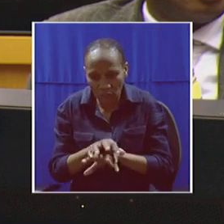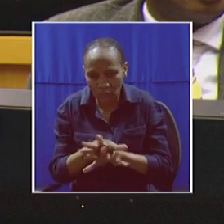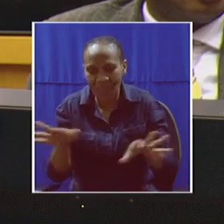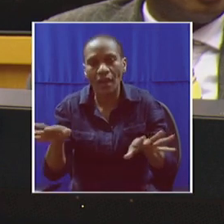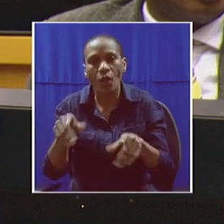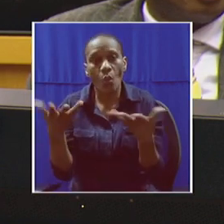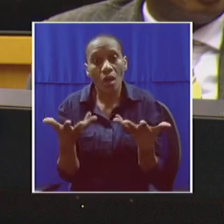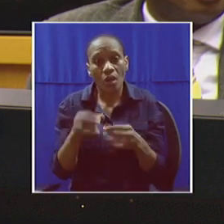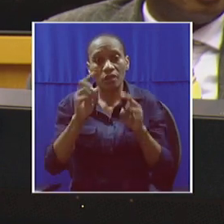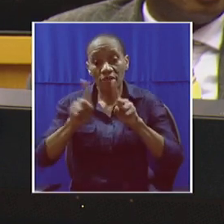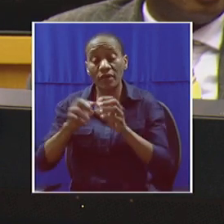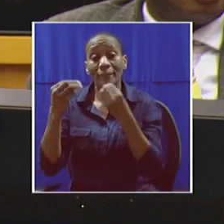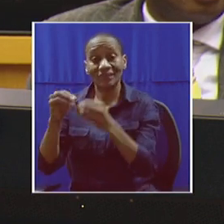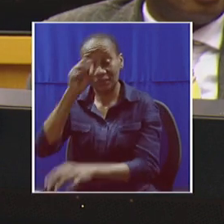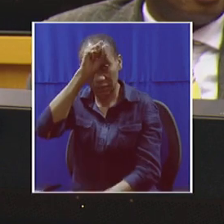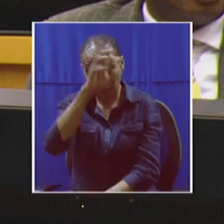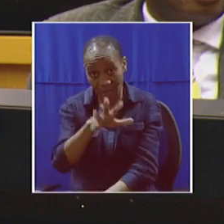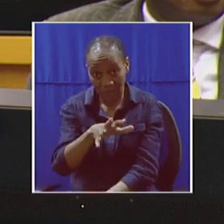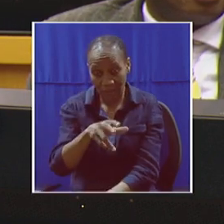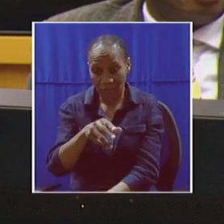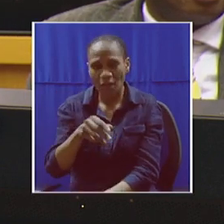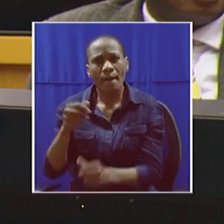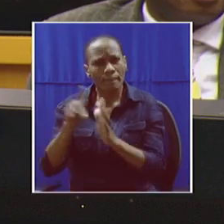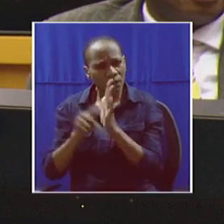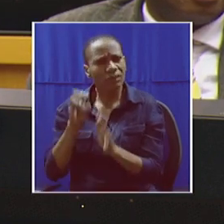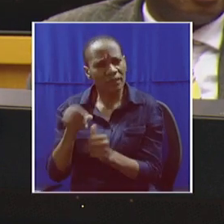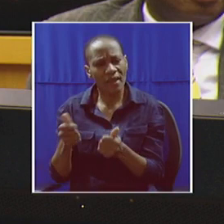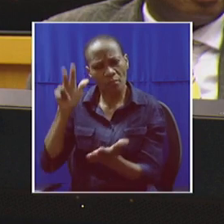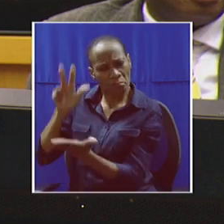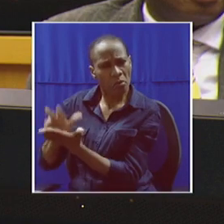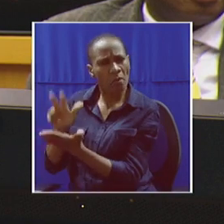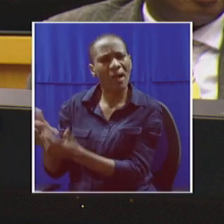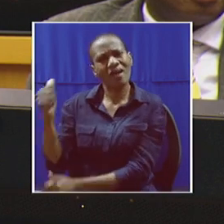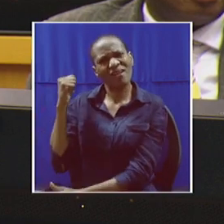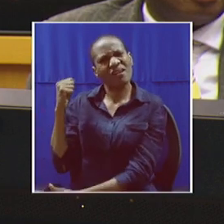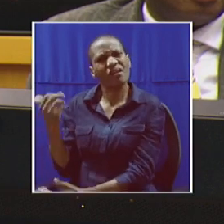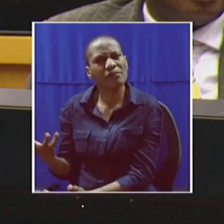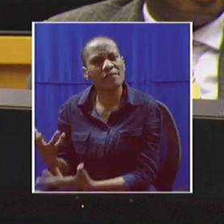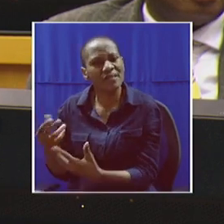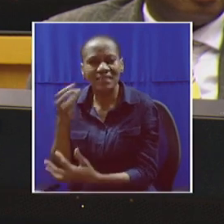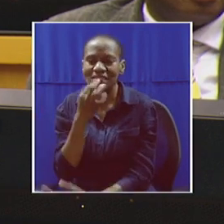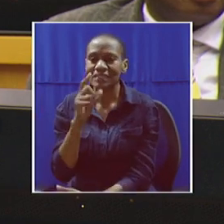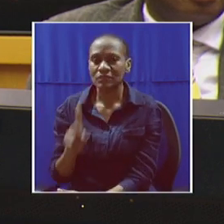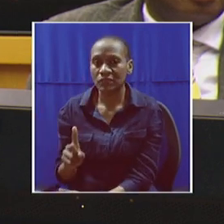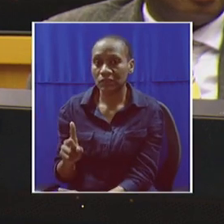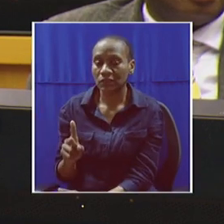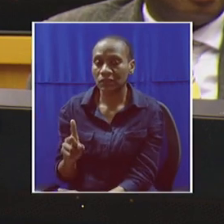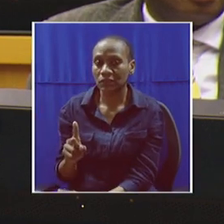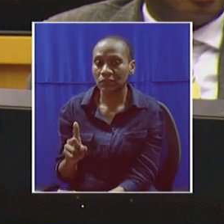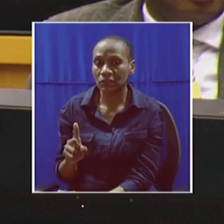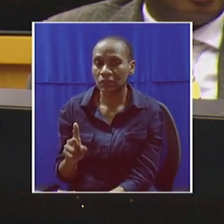just transition is a policy adopted in international conventions take into account